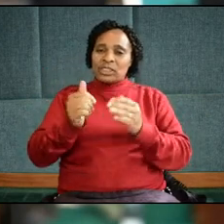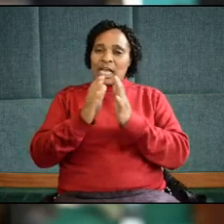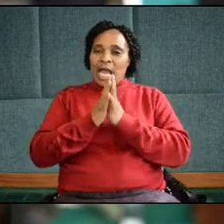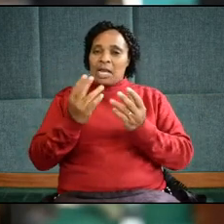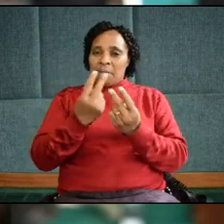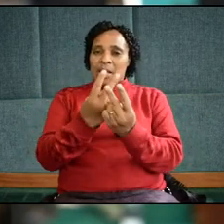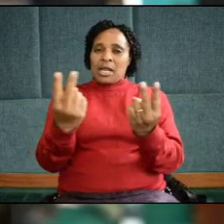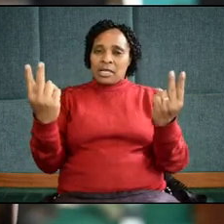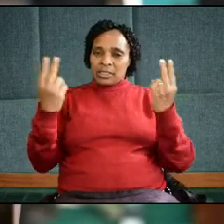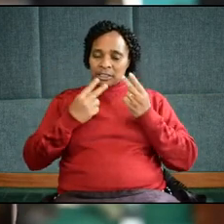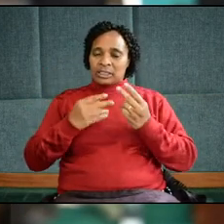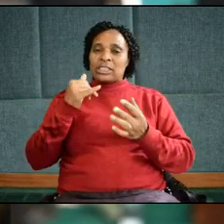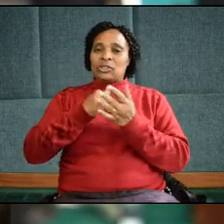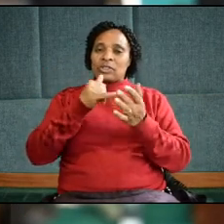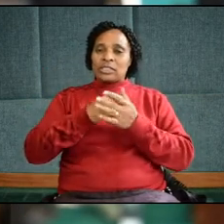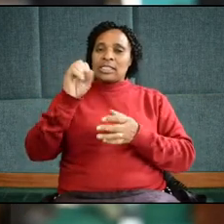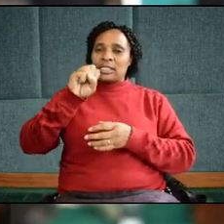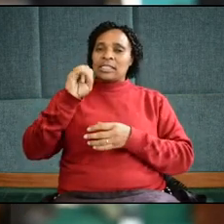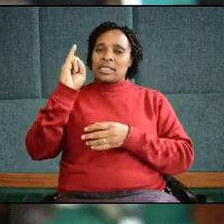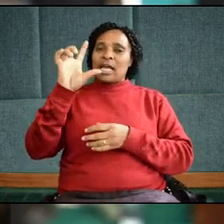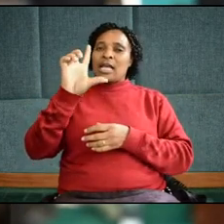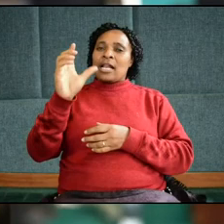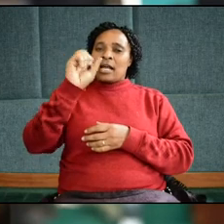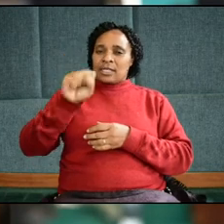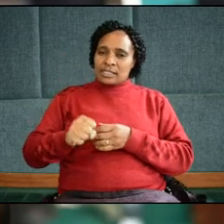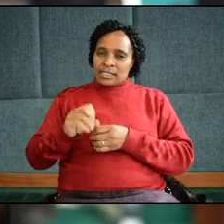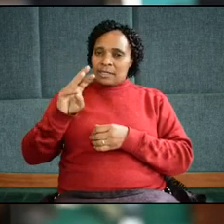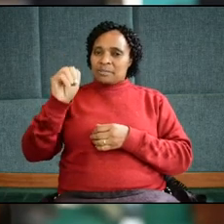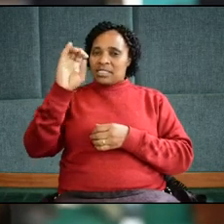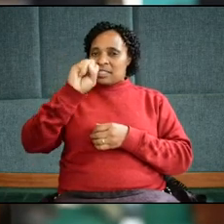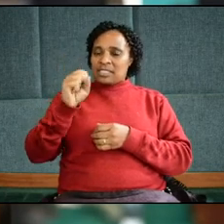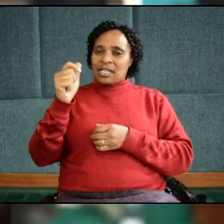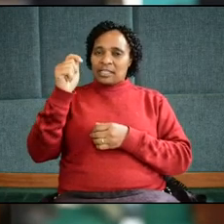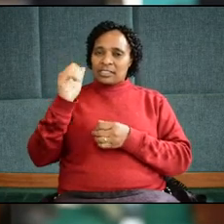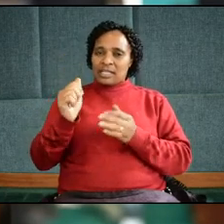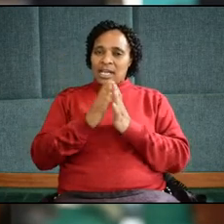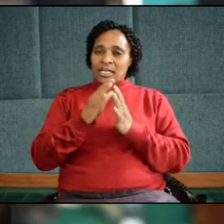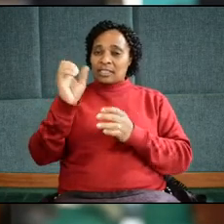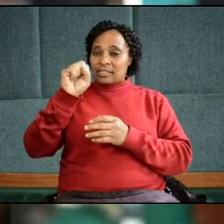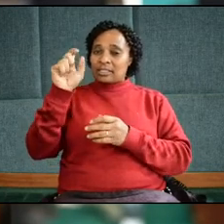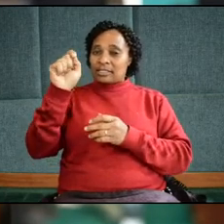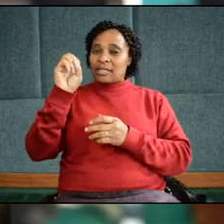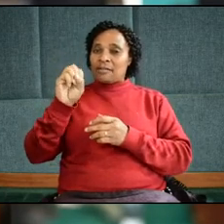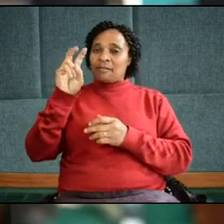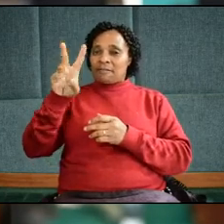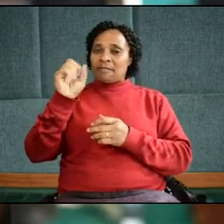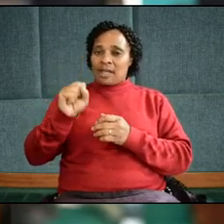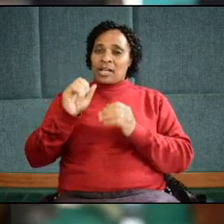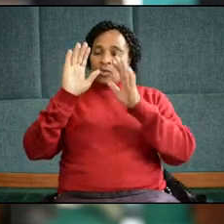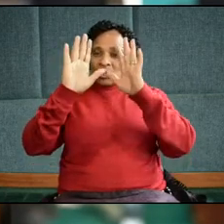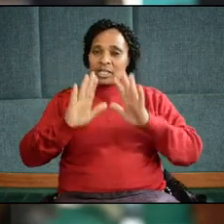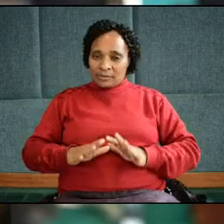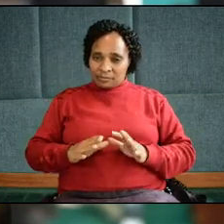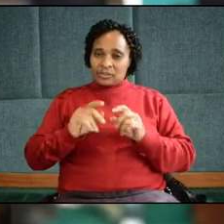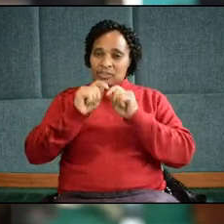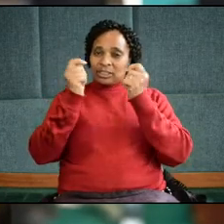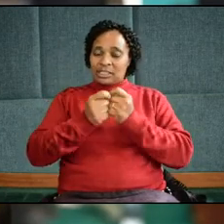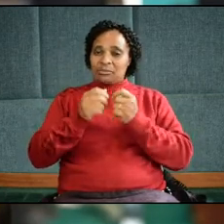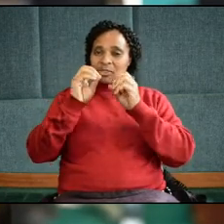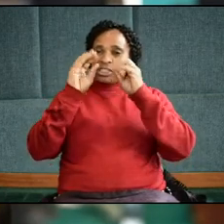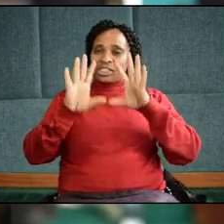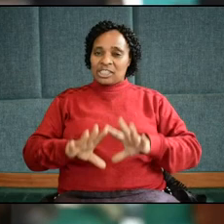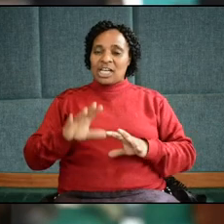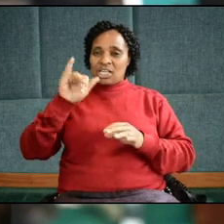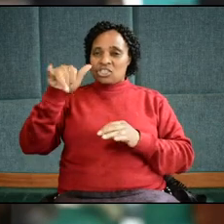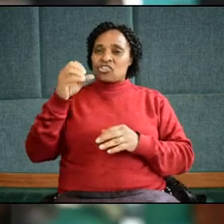our panelists, who include Silas, Misati, and Steve, and our wonderful teen teacher, Teacher Jonan. I hope you're